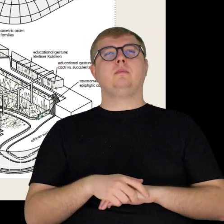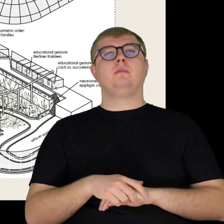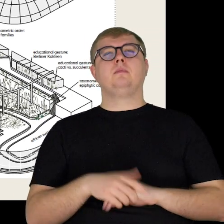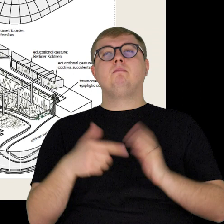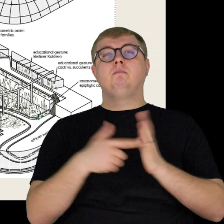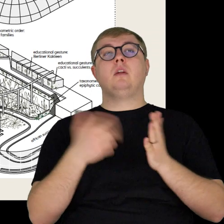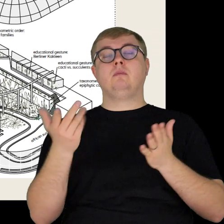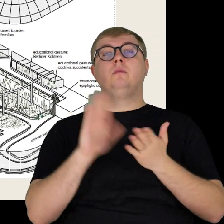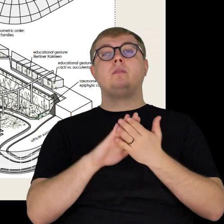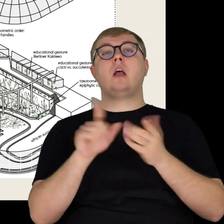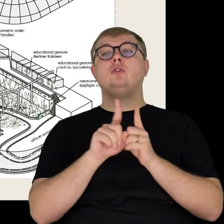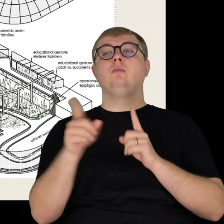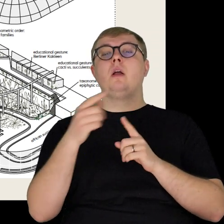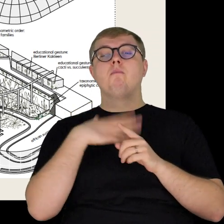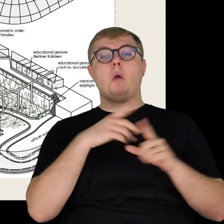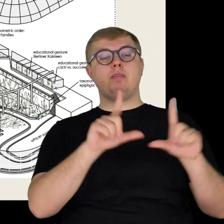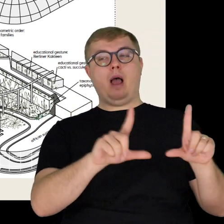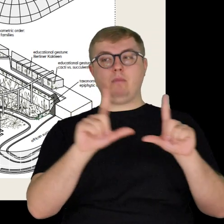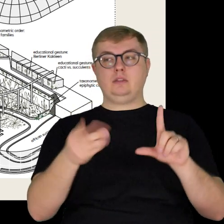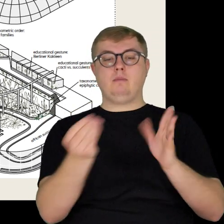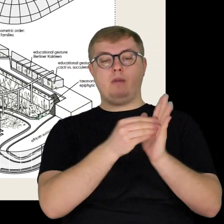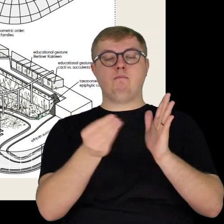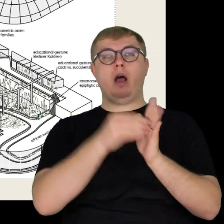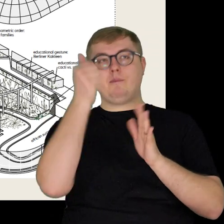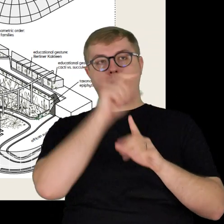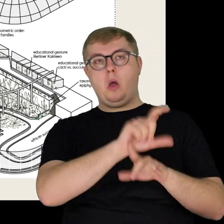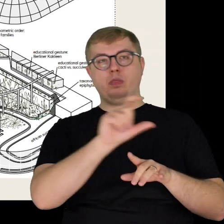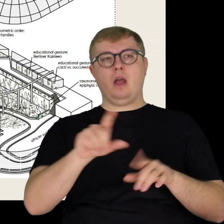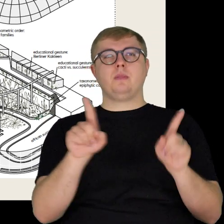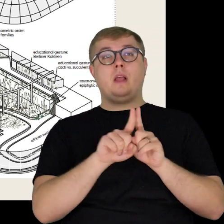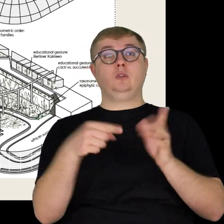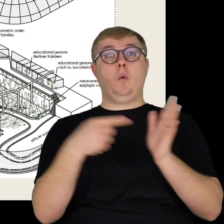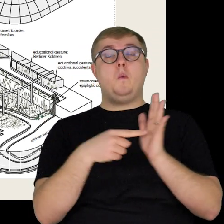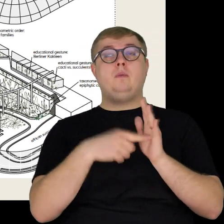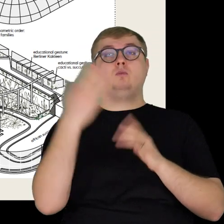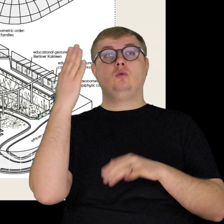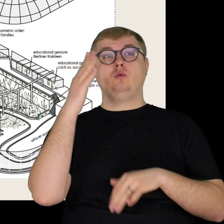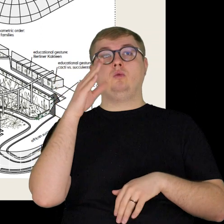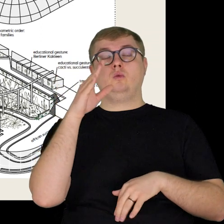into the glass house. And this was a very popular art exhibition